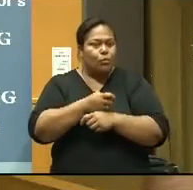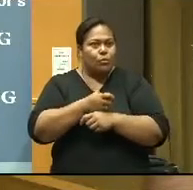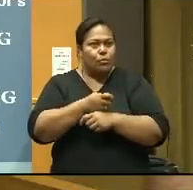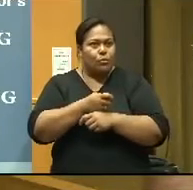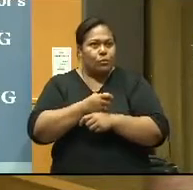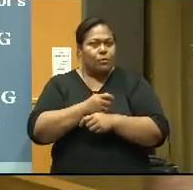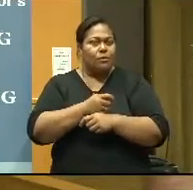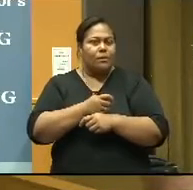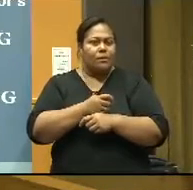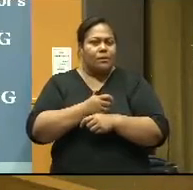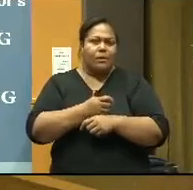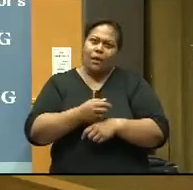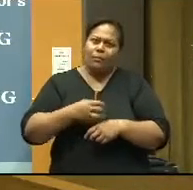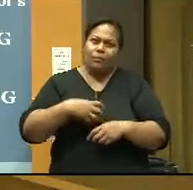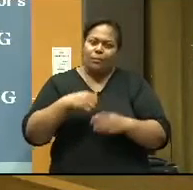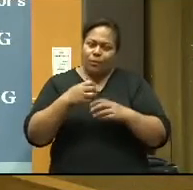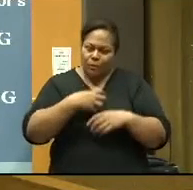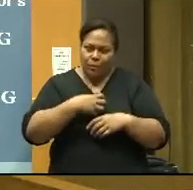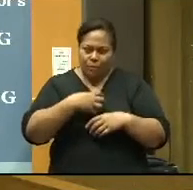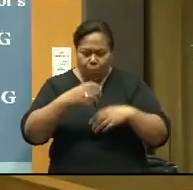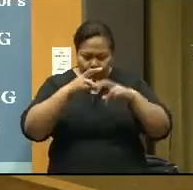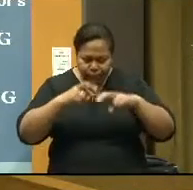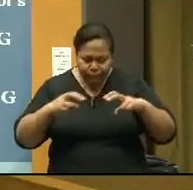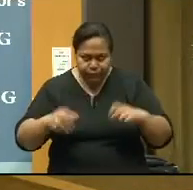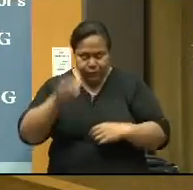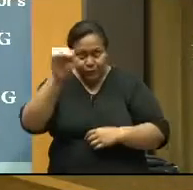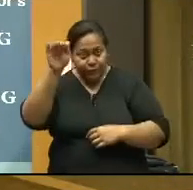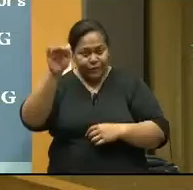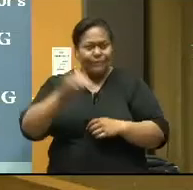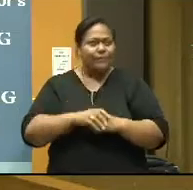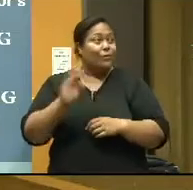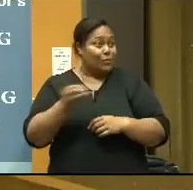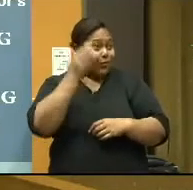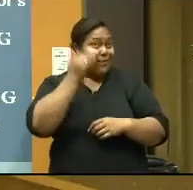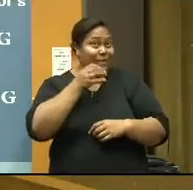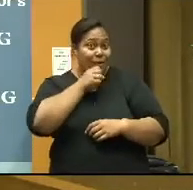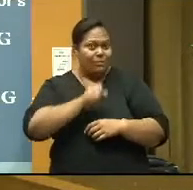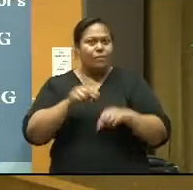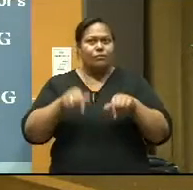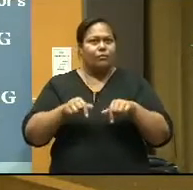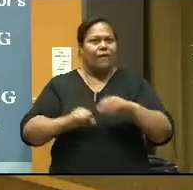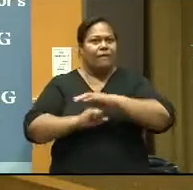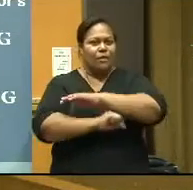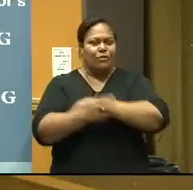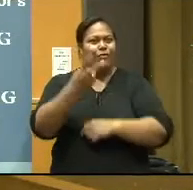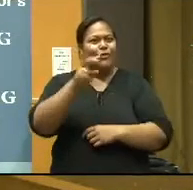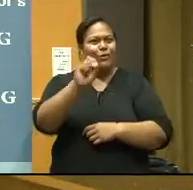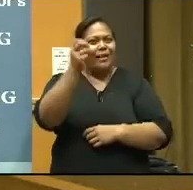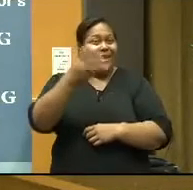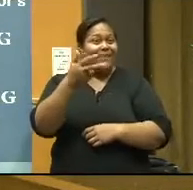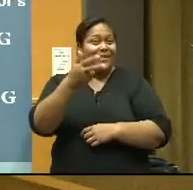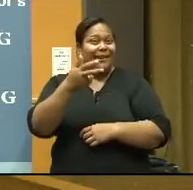using and investigating in the foreseeable future? So, ladies and gentlemen, that is the basis to the 2018